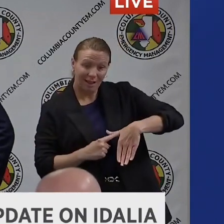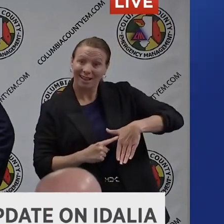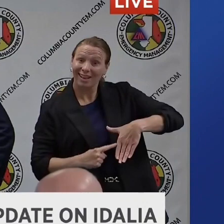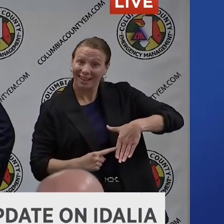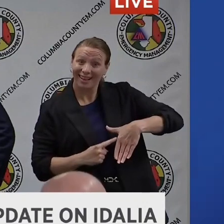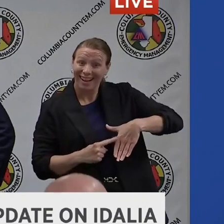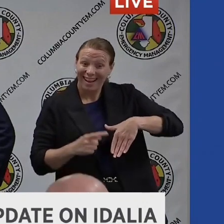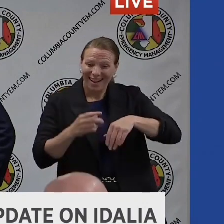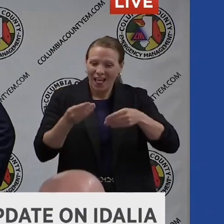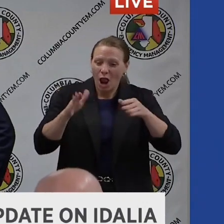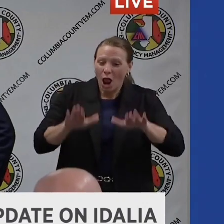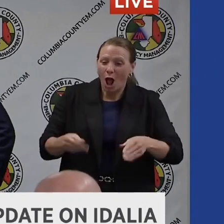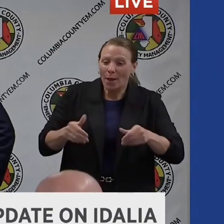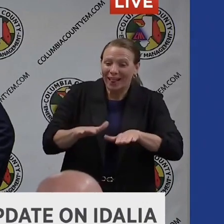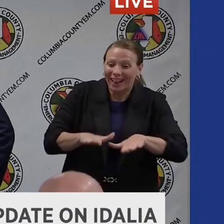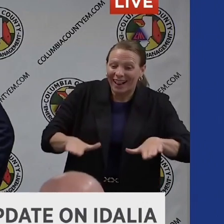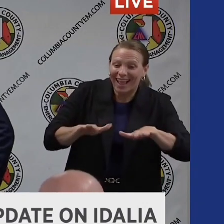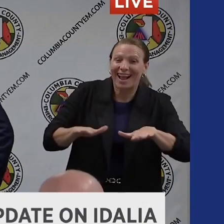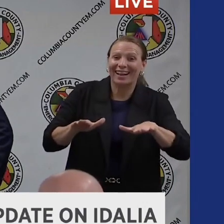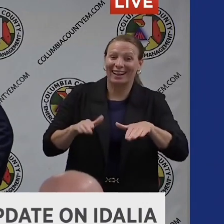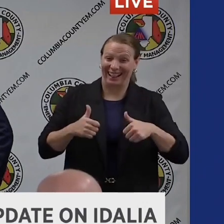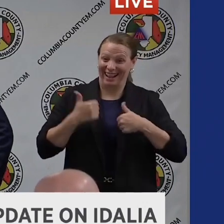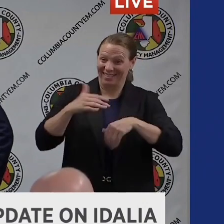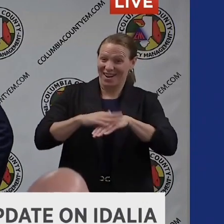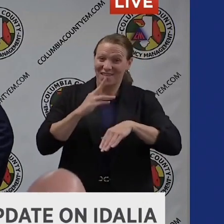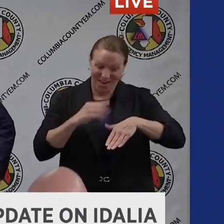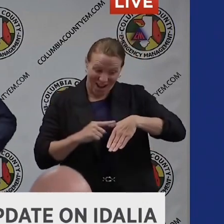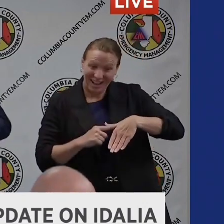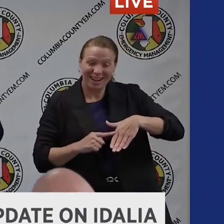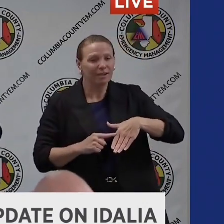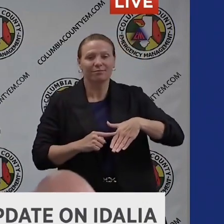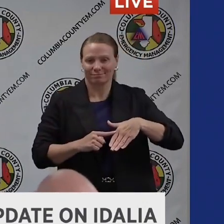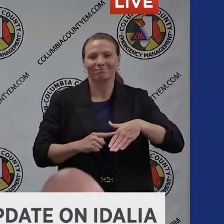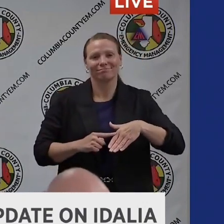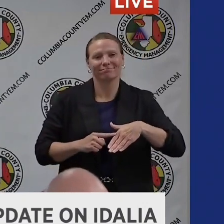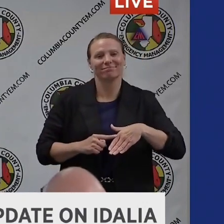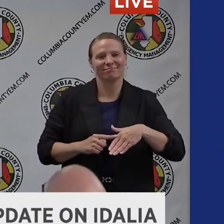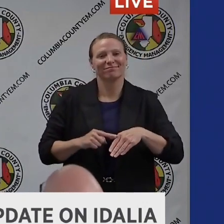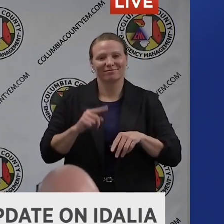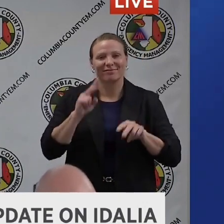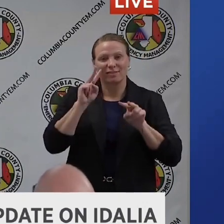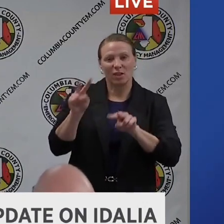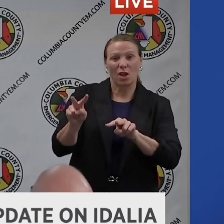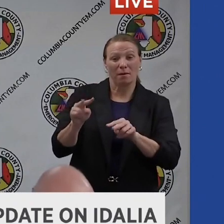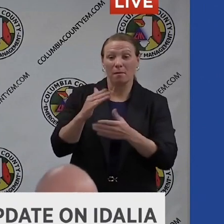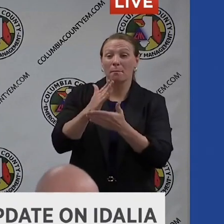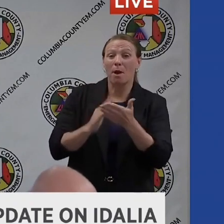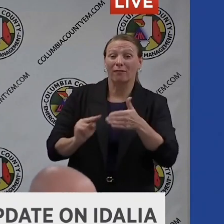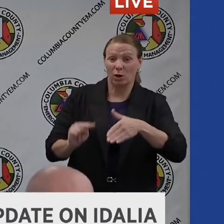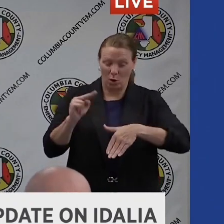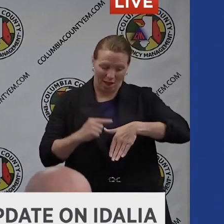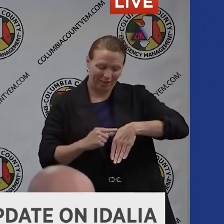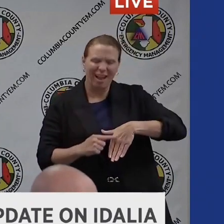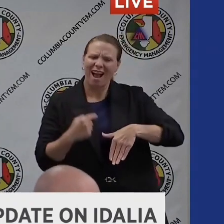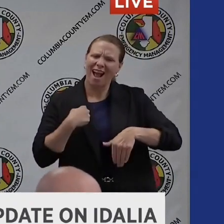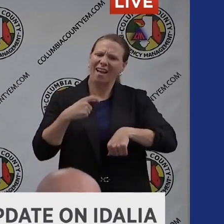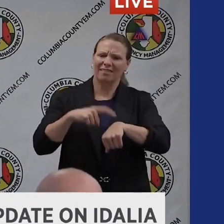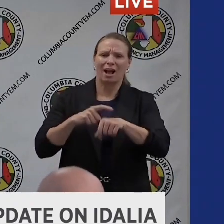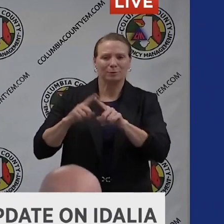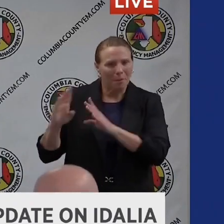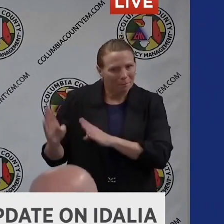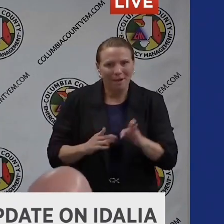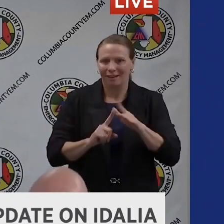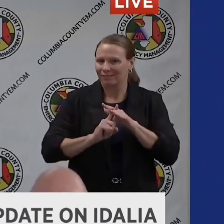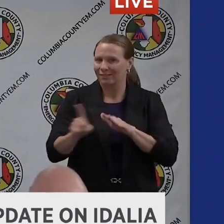islands, low-lying areas. You still have time, particularly if in the northern part of the state, you have time to be able to evacuate. You don't need to